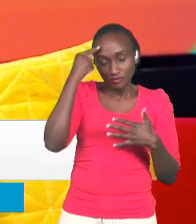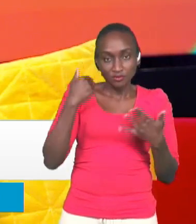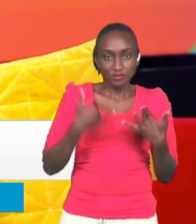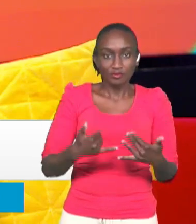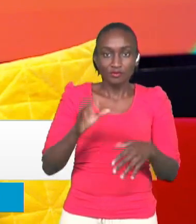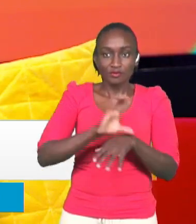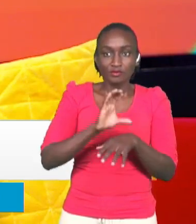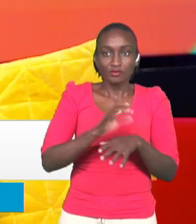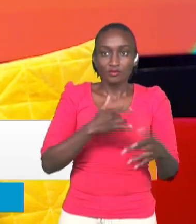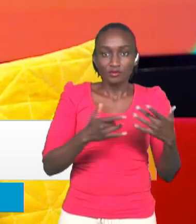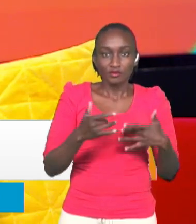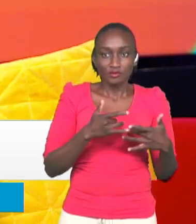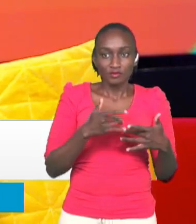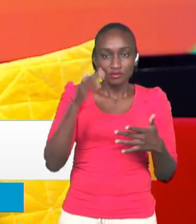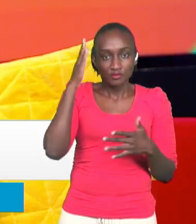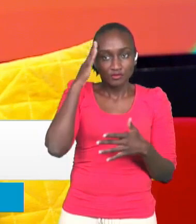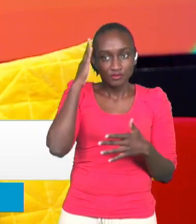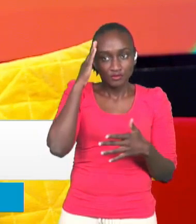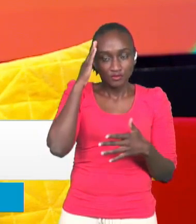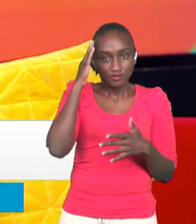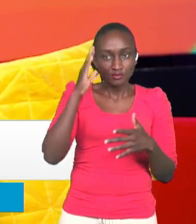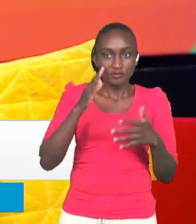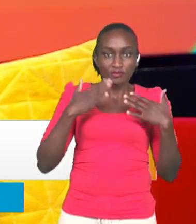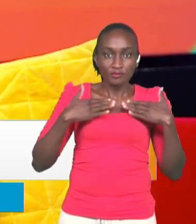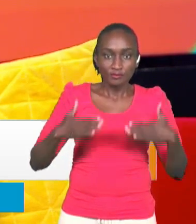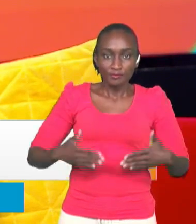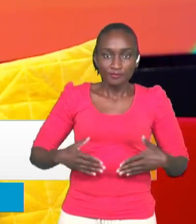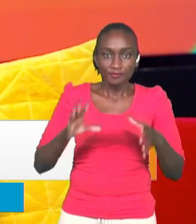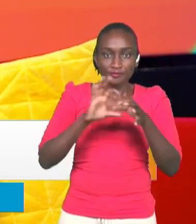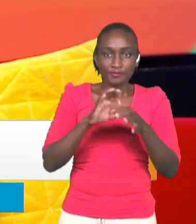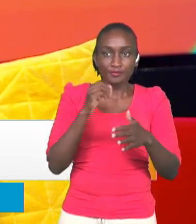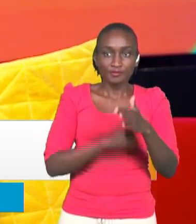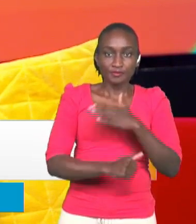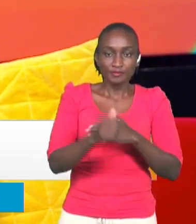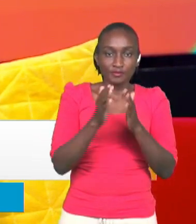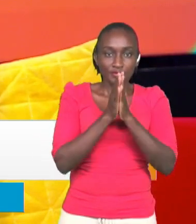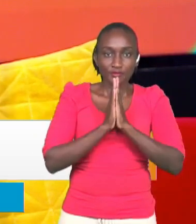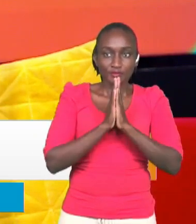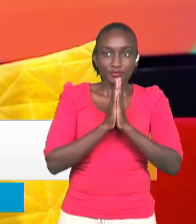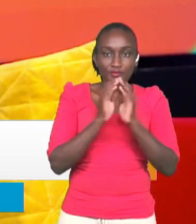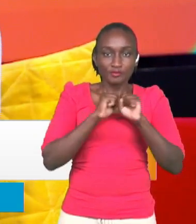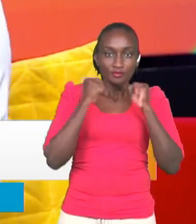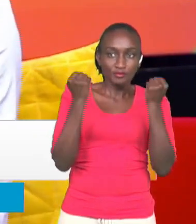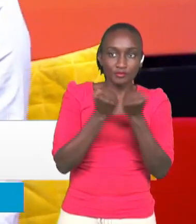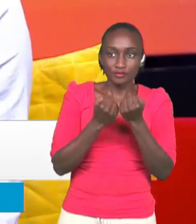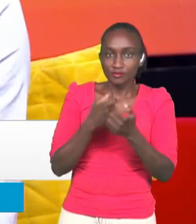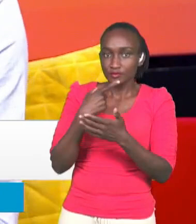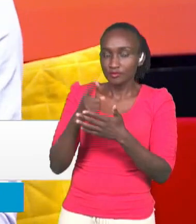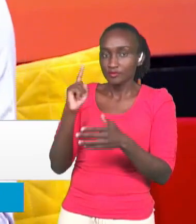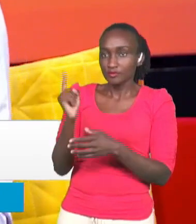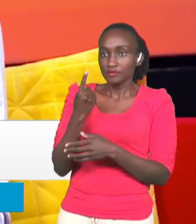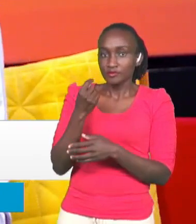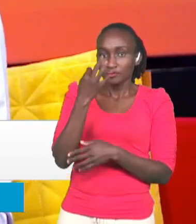concerned, recognition of conciliatory bodies established under religious organizations. Now, I mentioned the first one